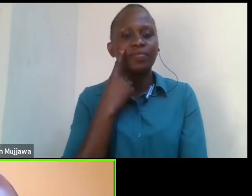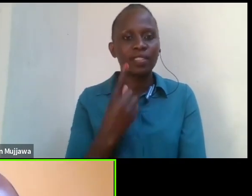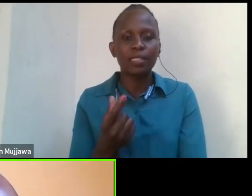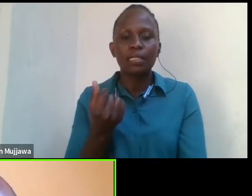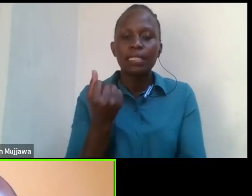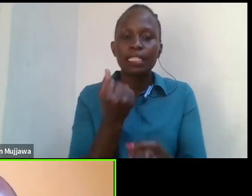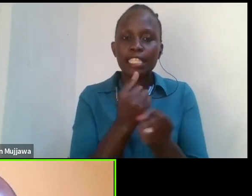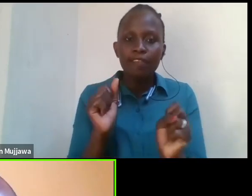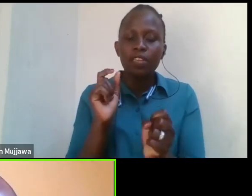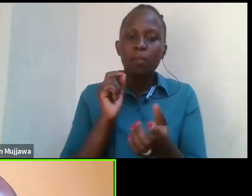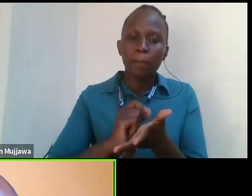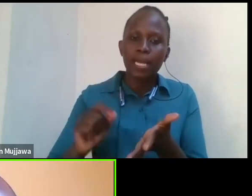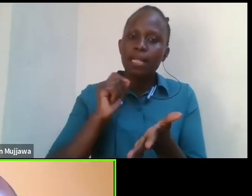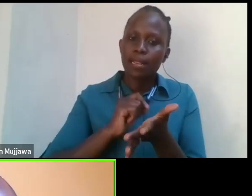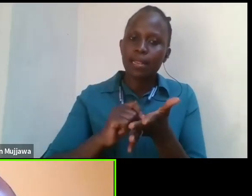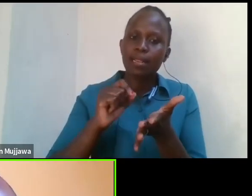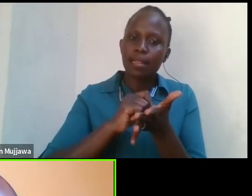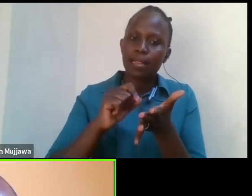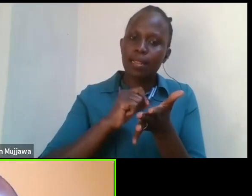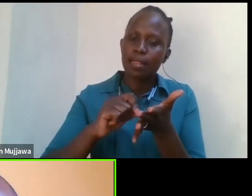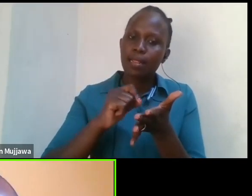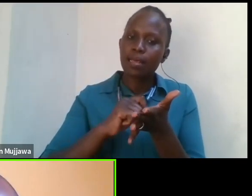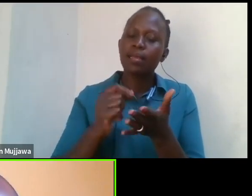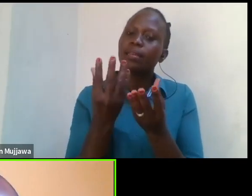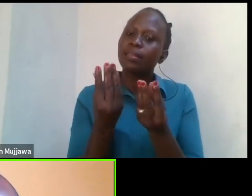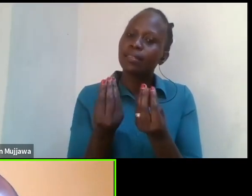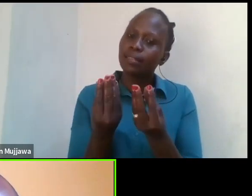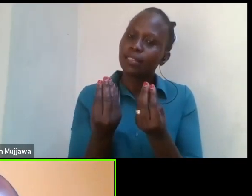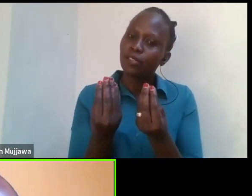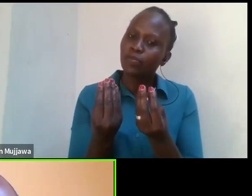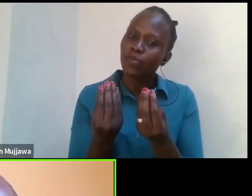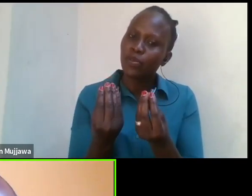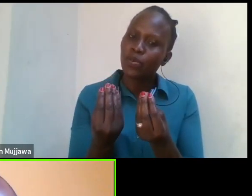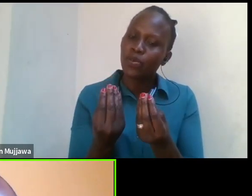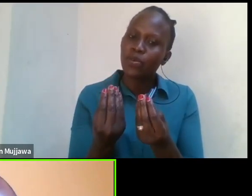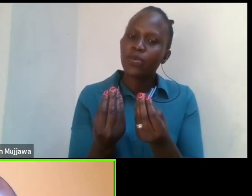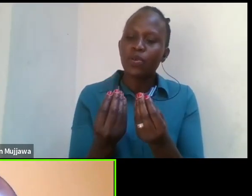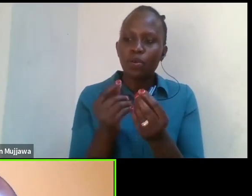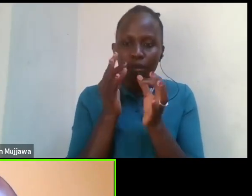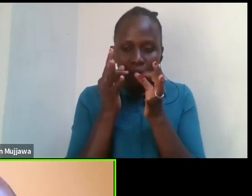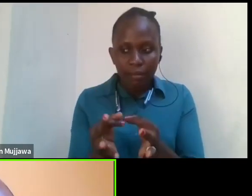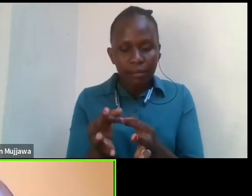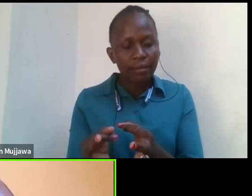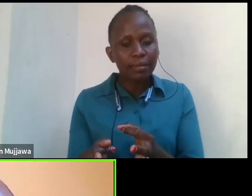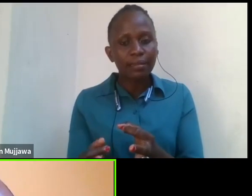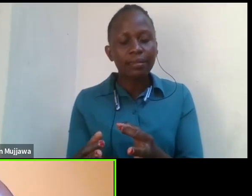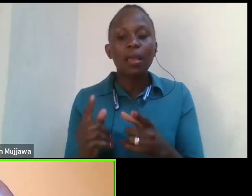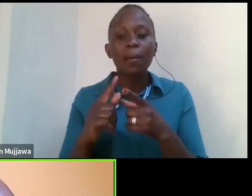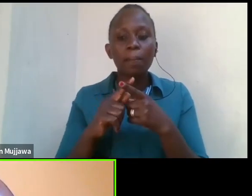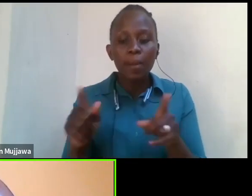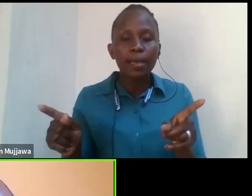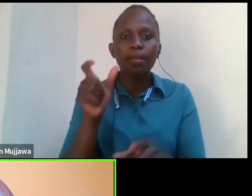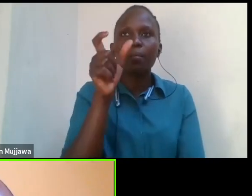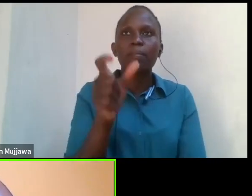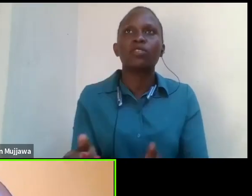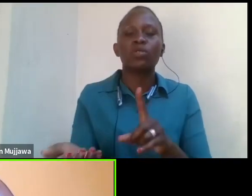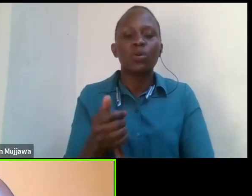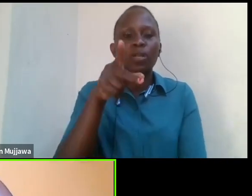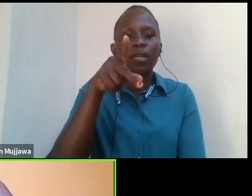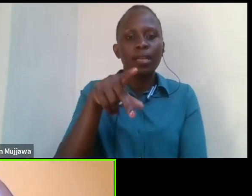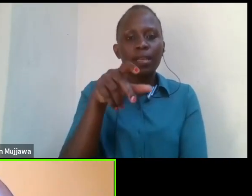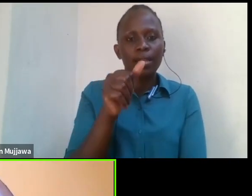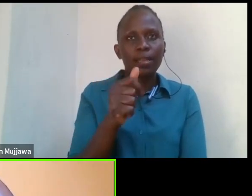pin, a very simple kind of object, but someone got a patent